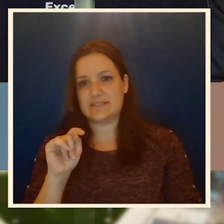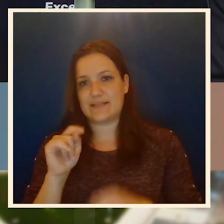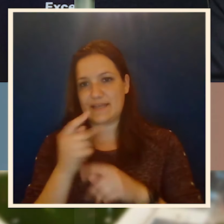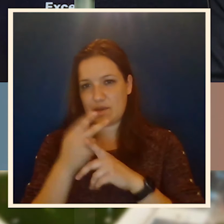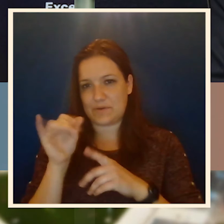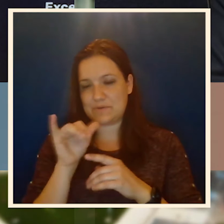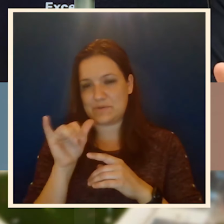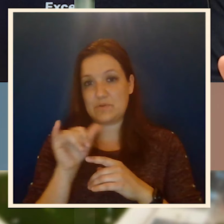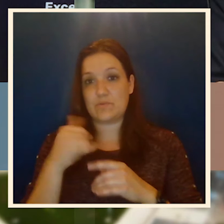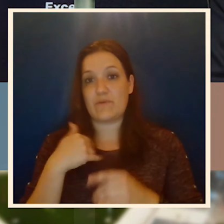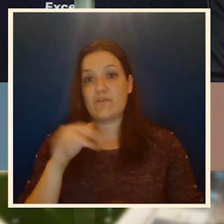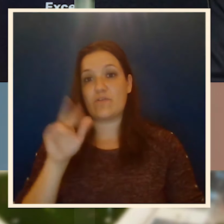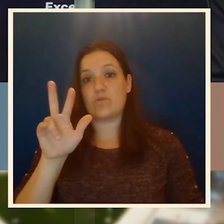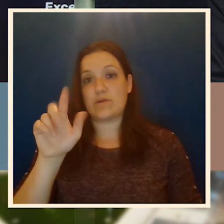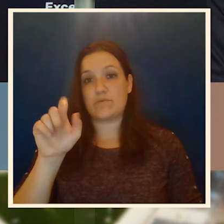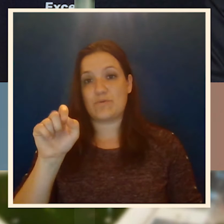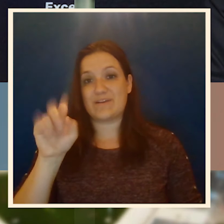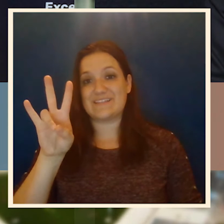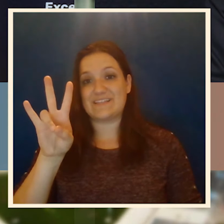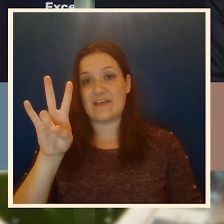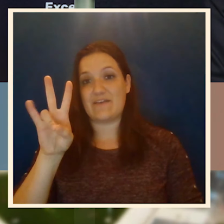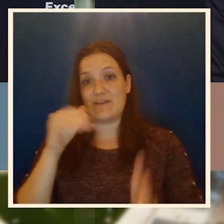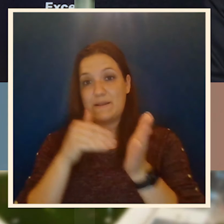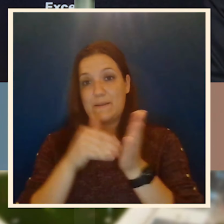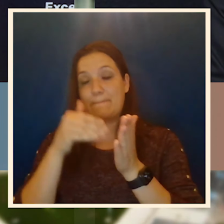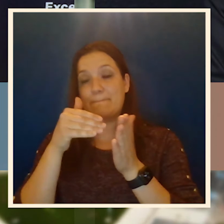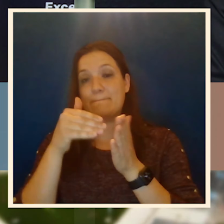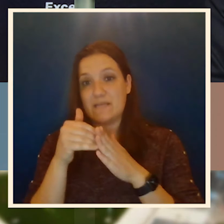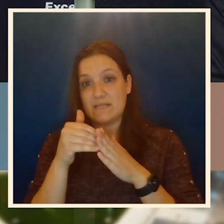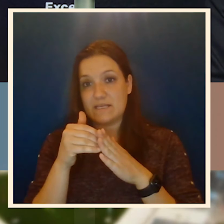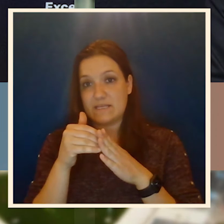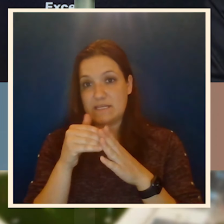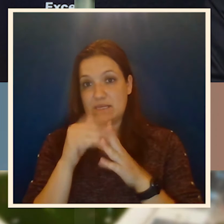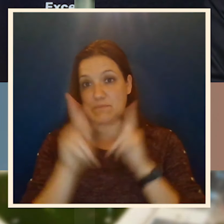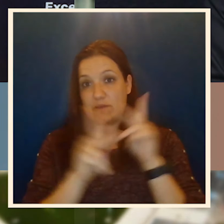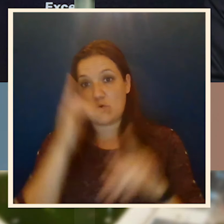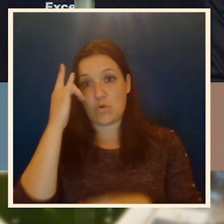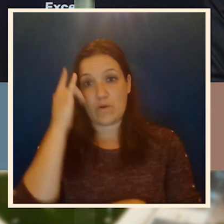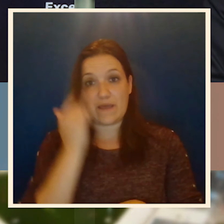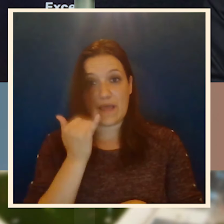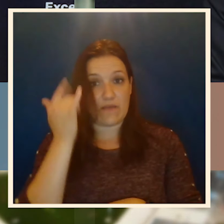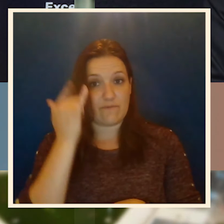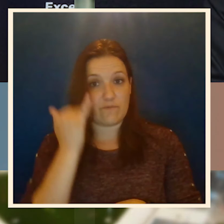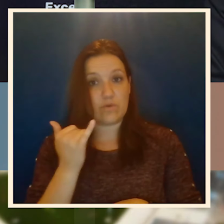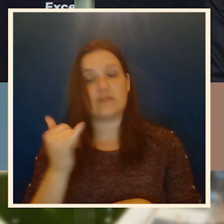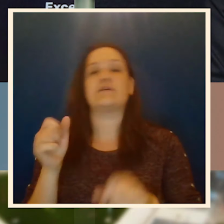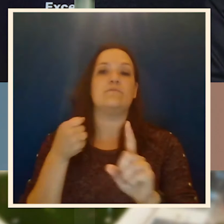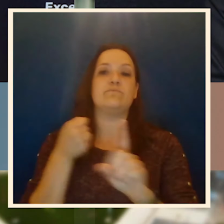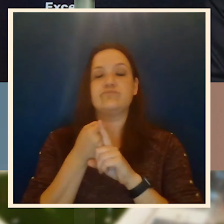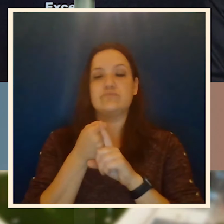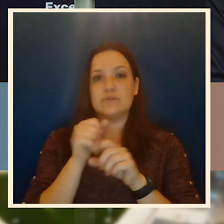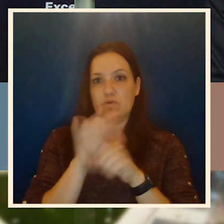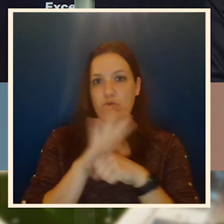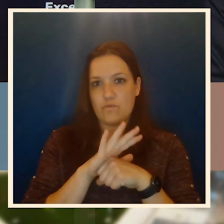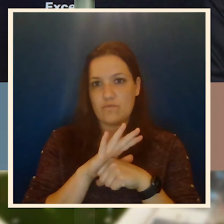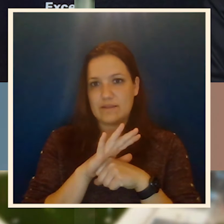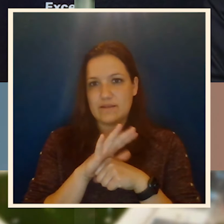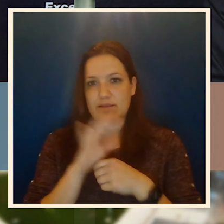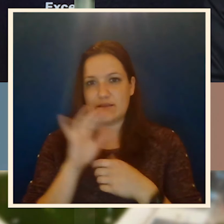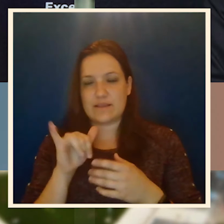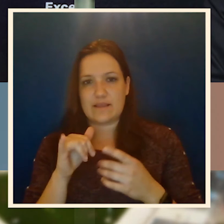county, seeing it at our clinics and urgent care centers. There have been 3.7 million Californians that have contracted